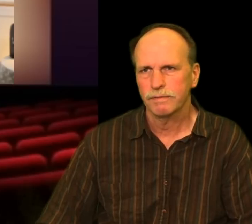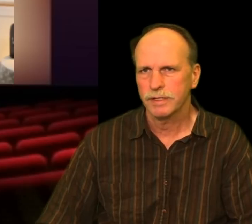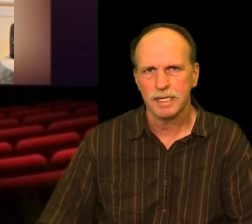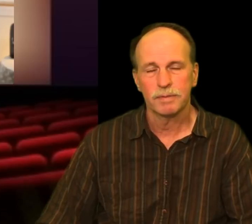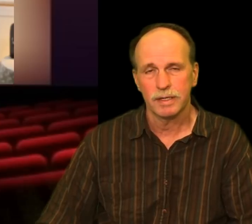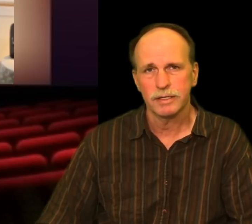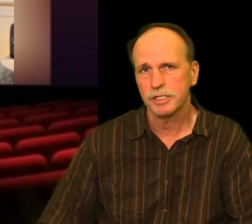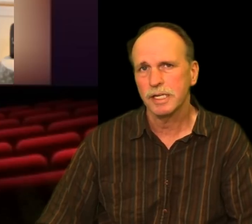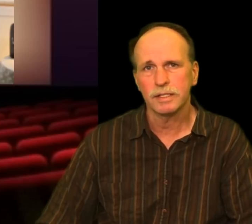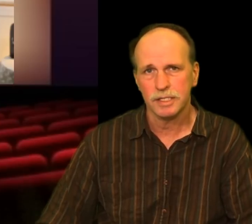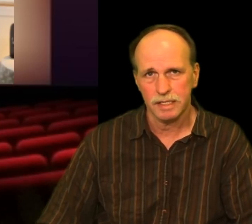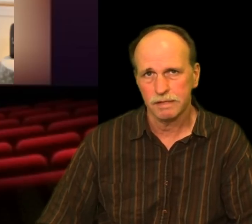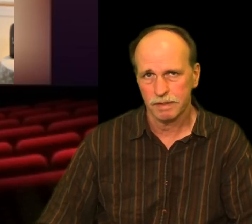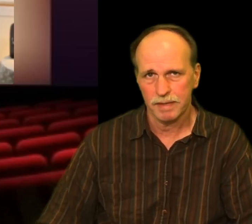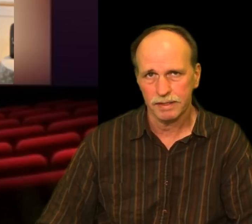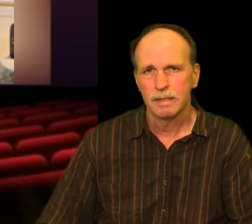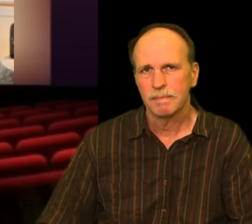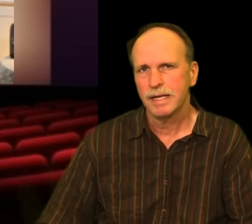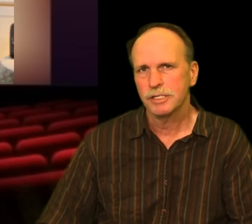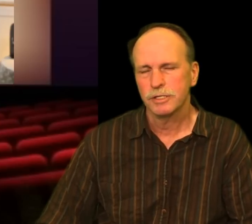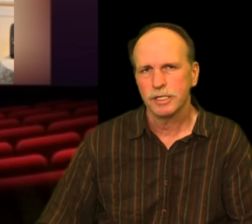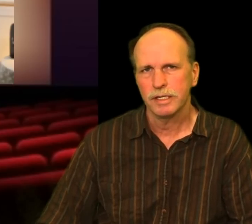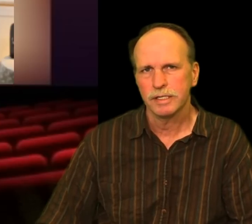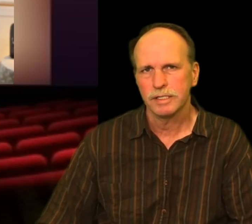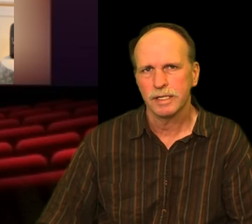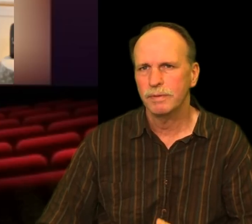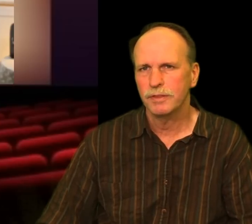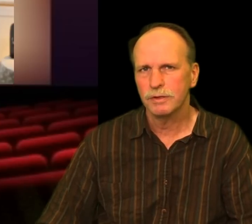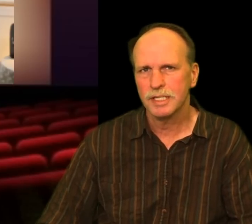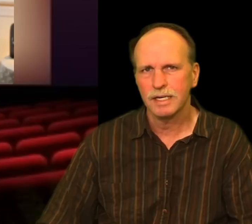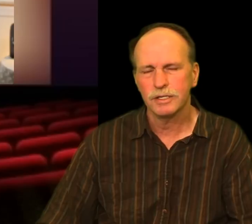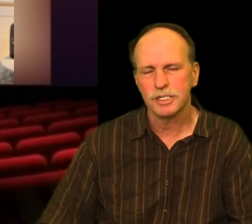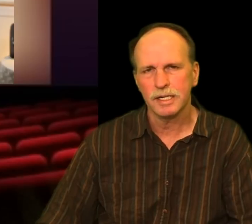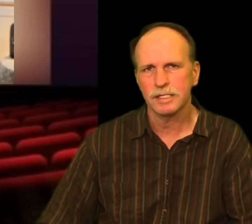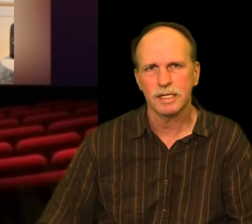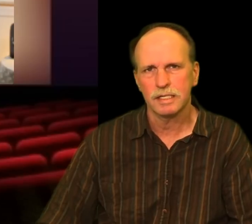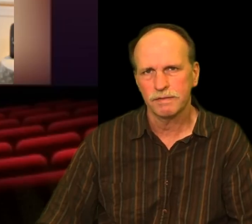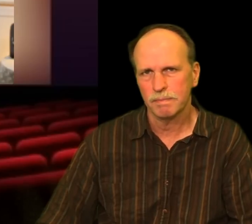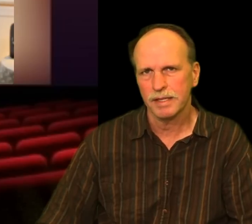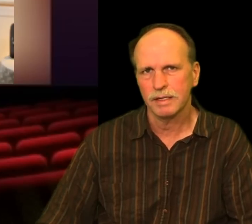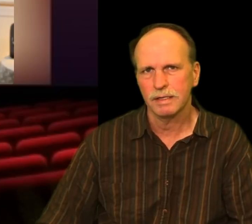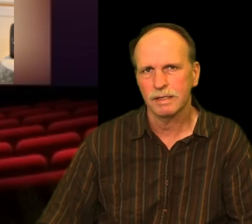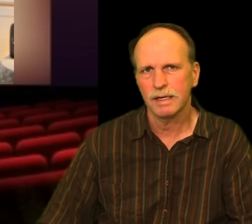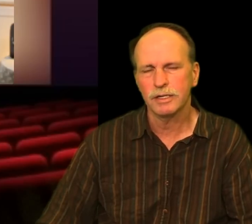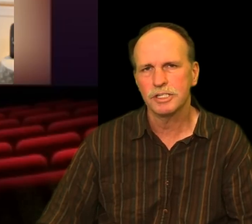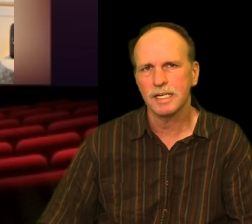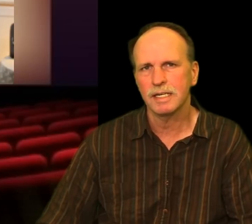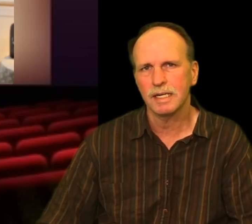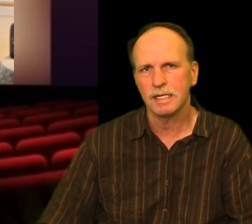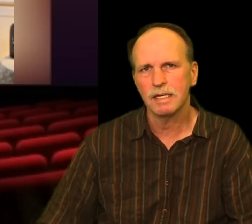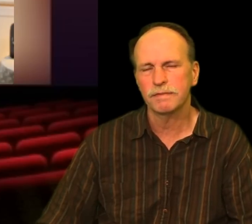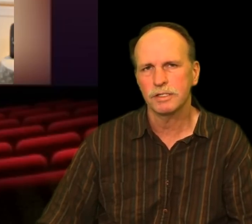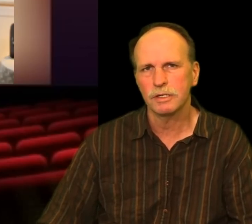earth, for example, understand the scientific method, my assertion is that those that understand the scientific method